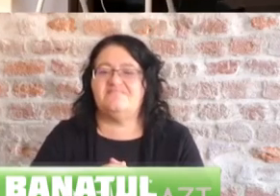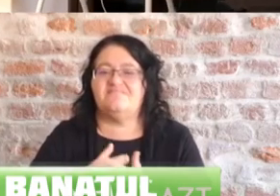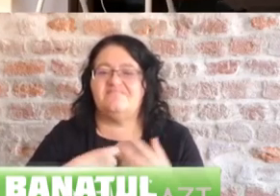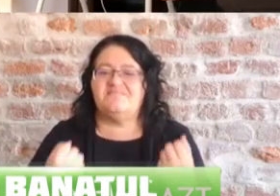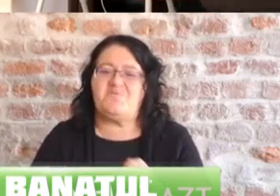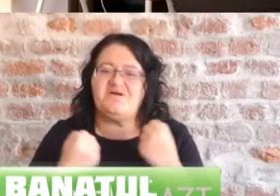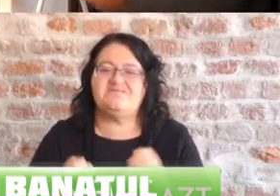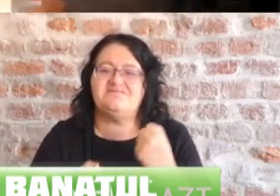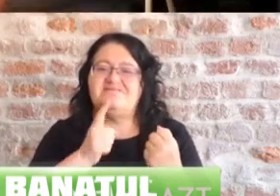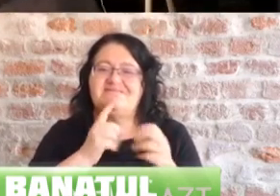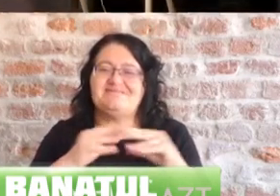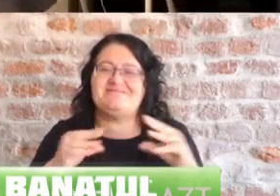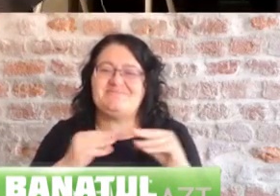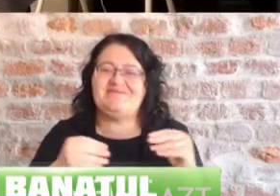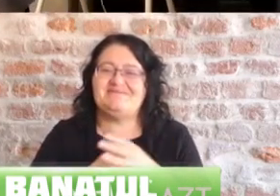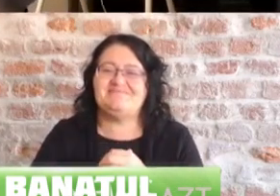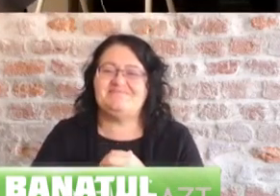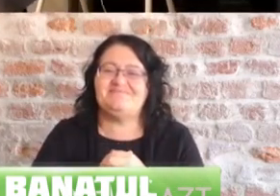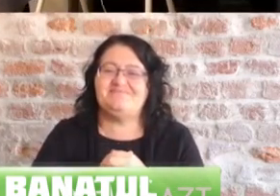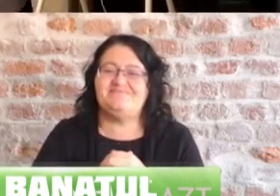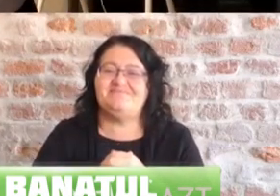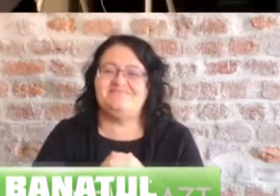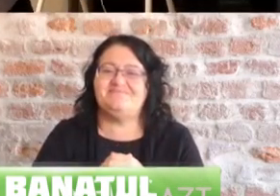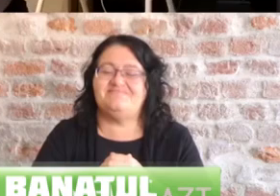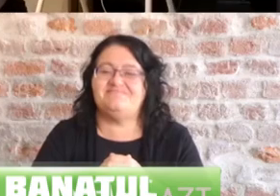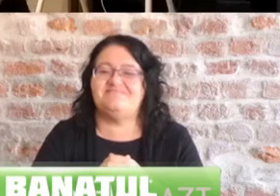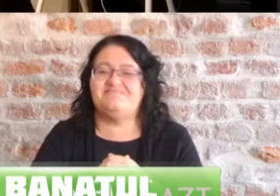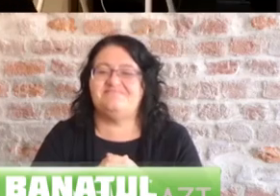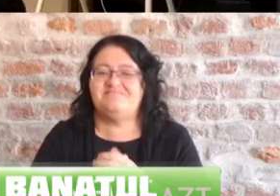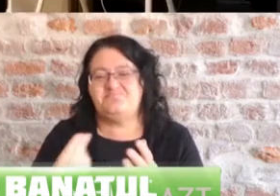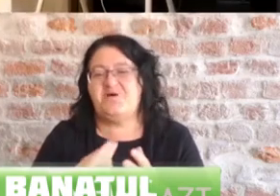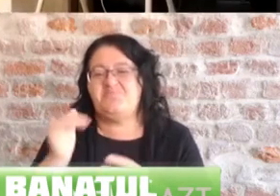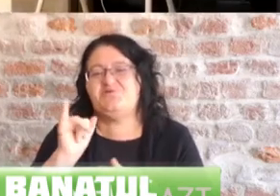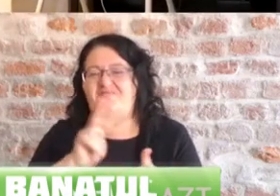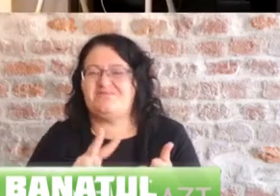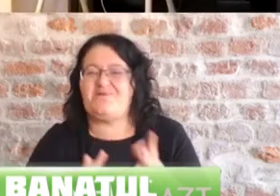an exercise with Casmer. Or if you want, okay, maybe it's bad.